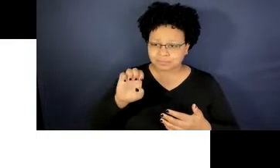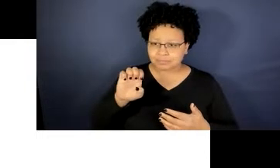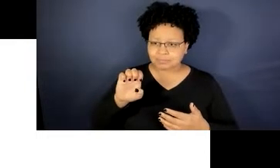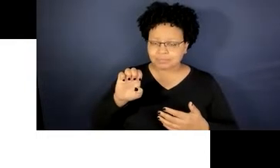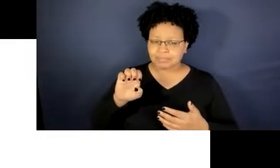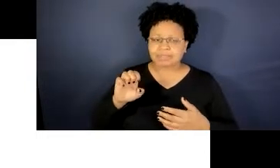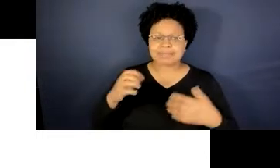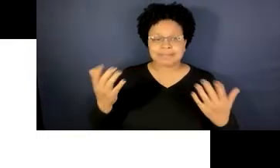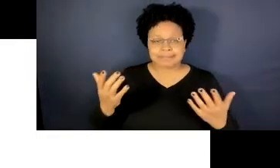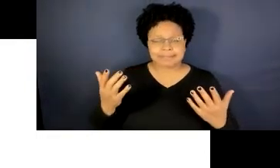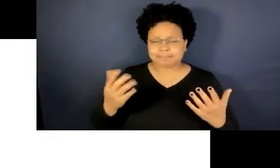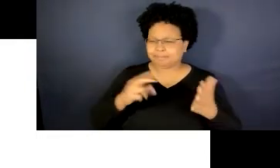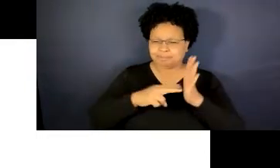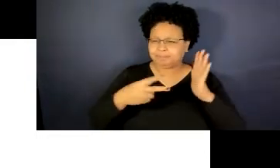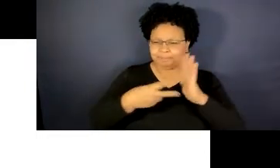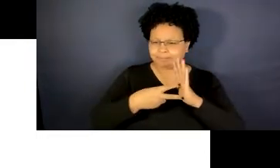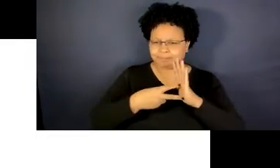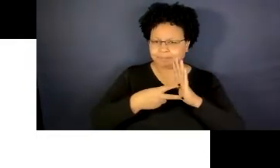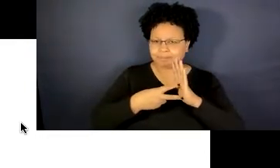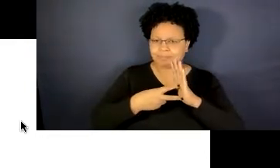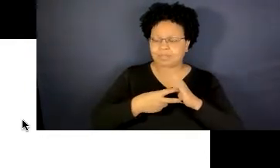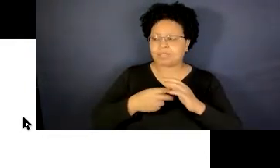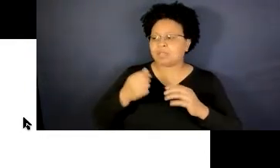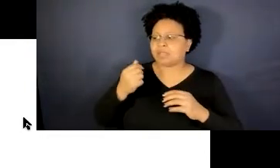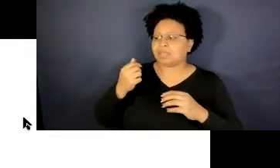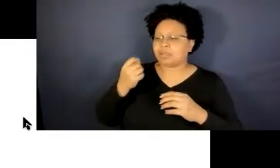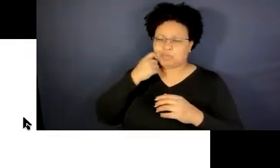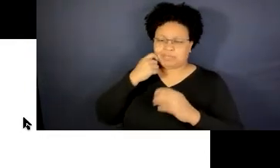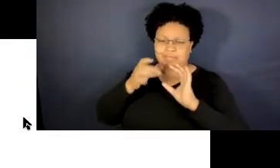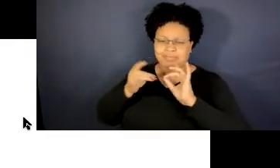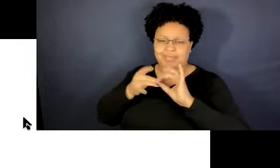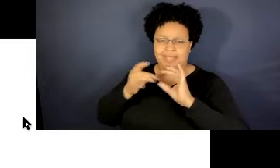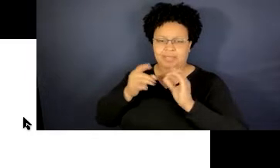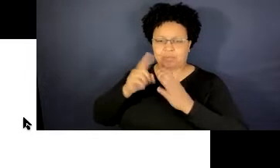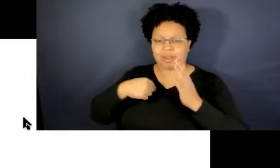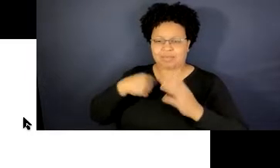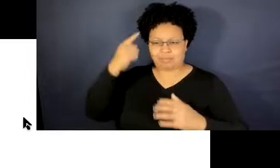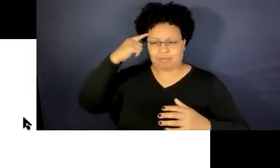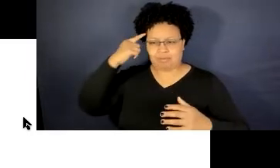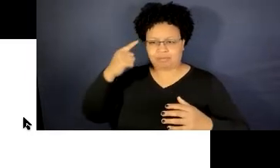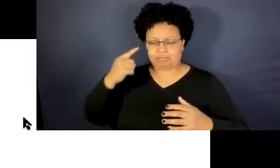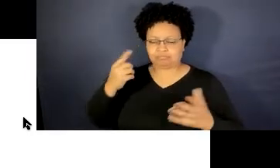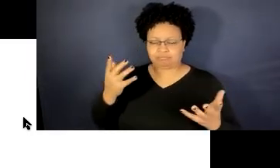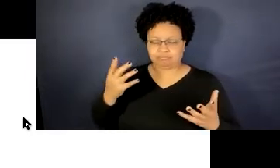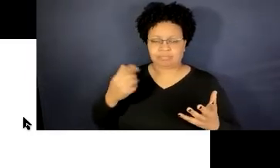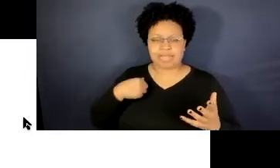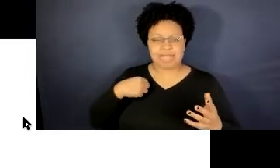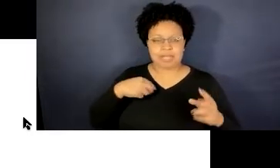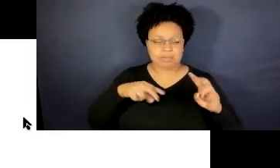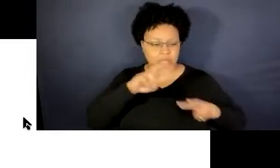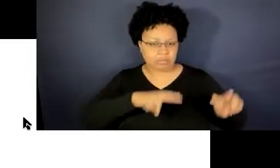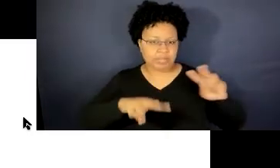Dr. Holt talked about what I said resilience was. Let me fix this. That when I look at the